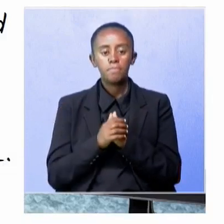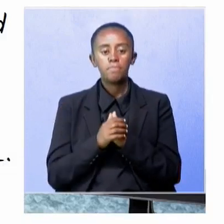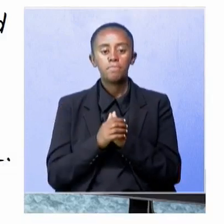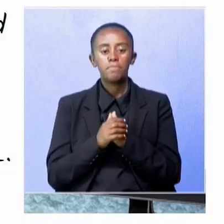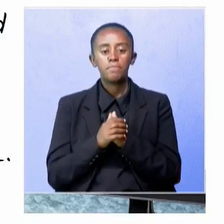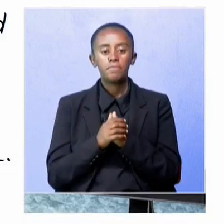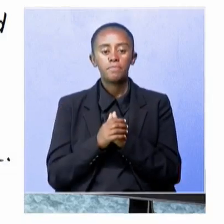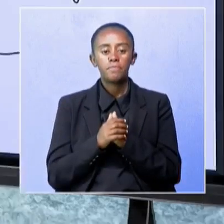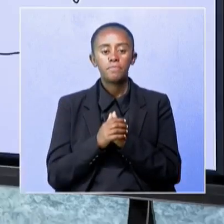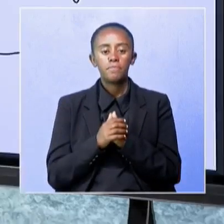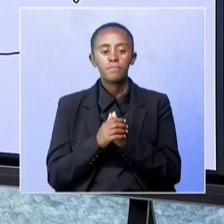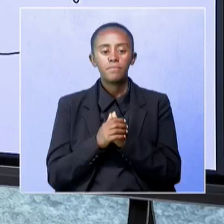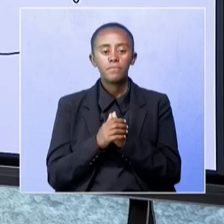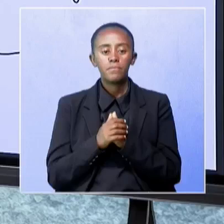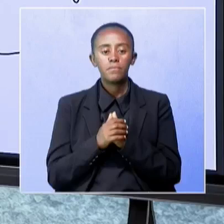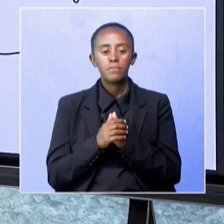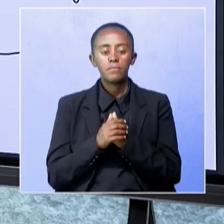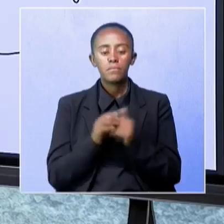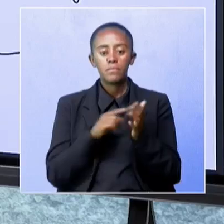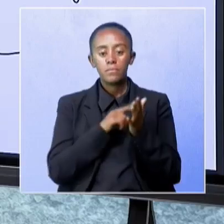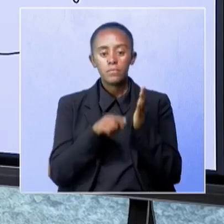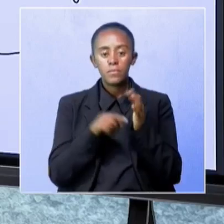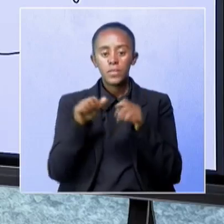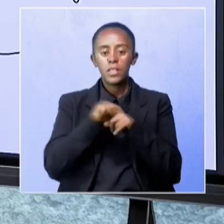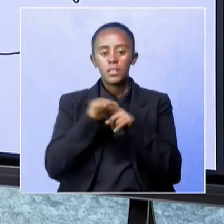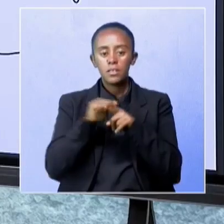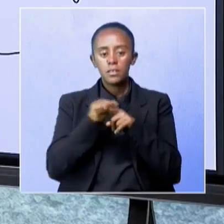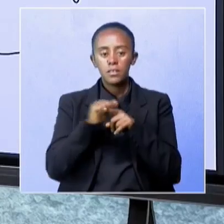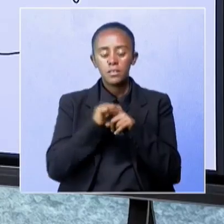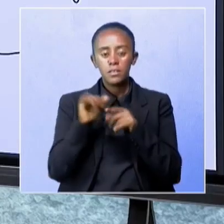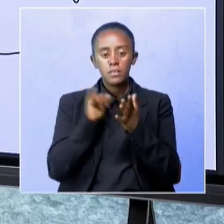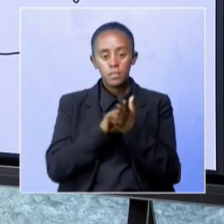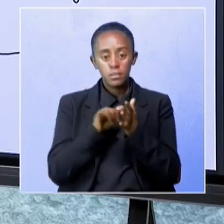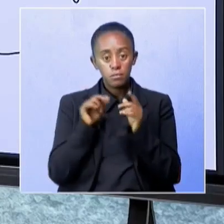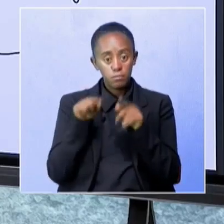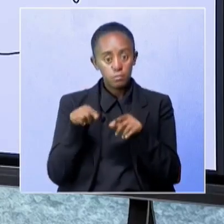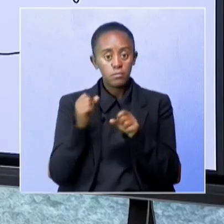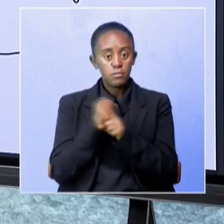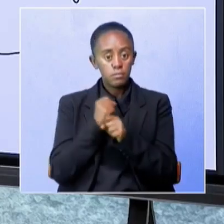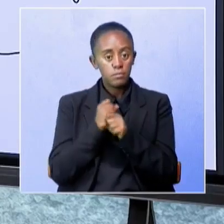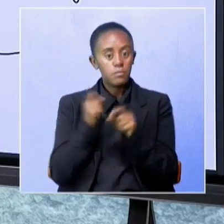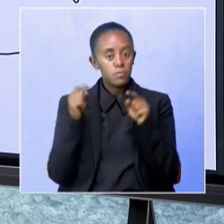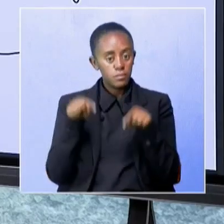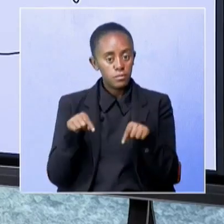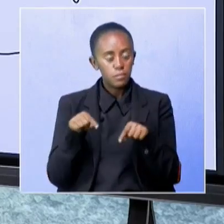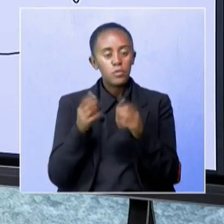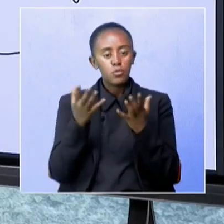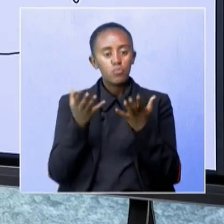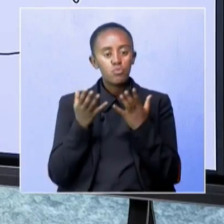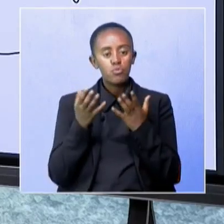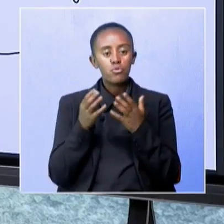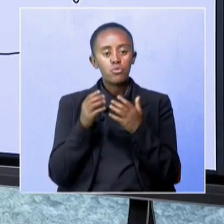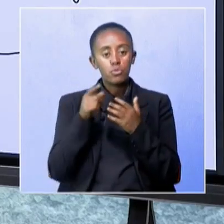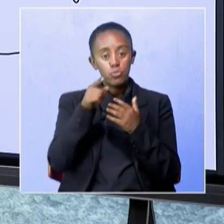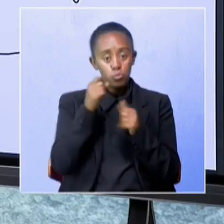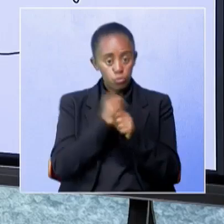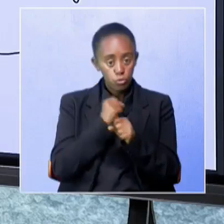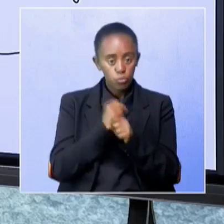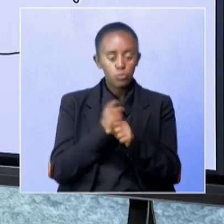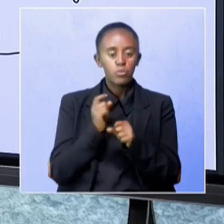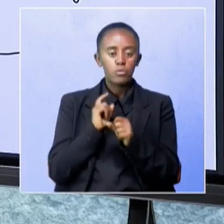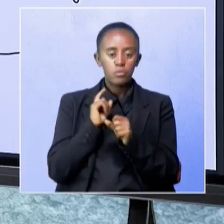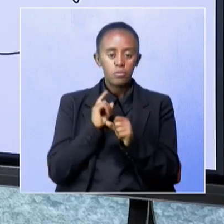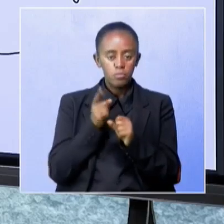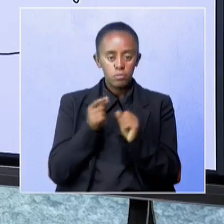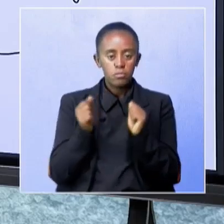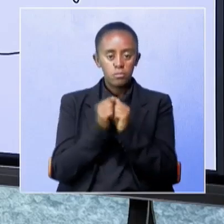Okay, so these are the exercises that we are going to do today. I want you to do it and we will do it